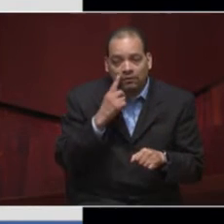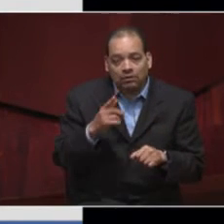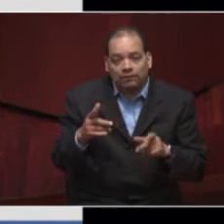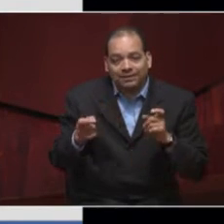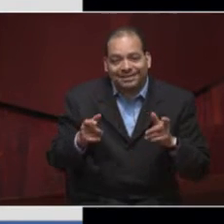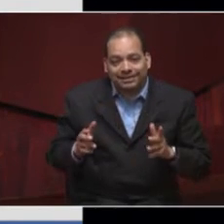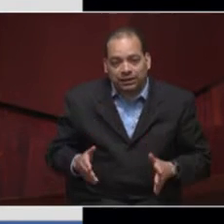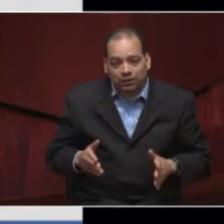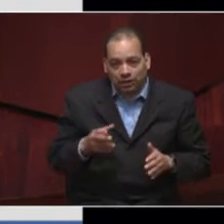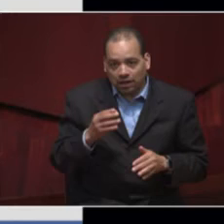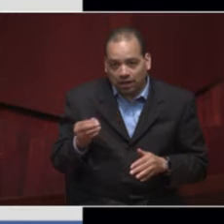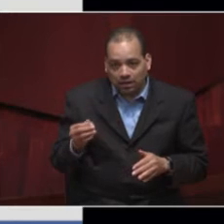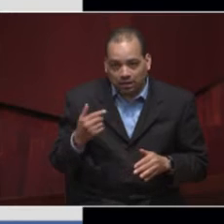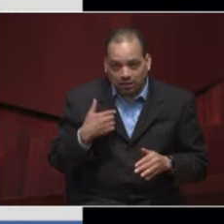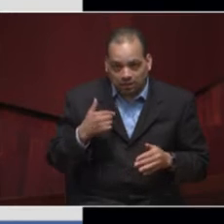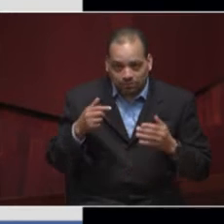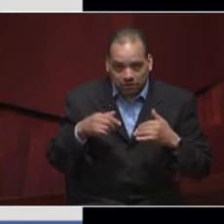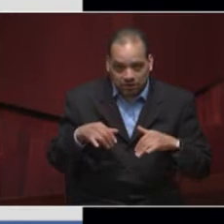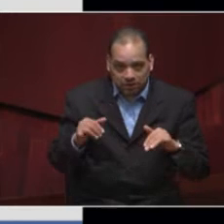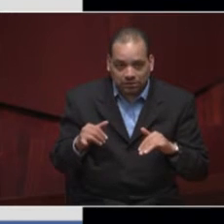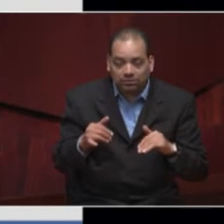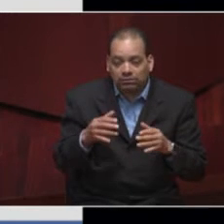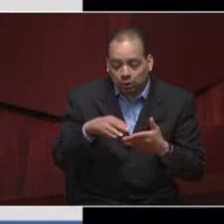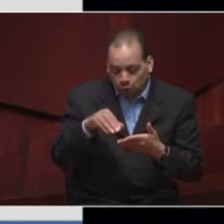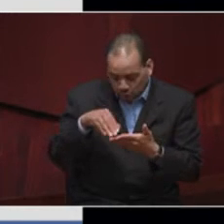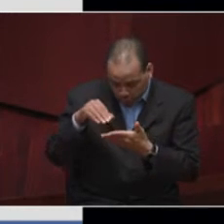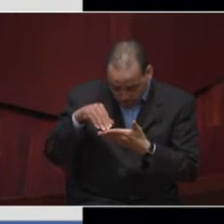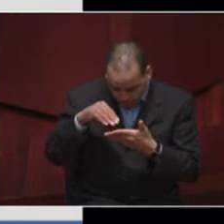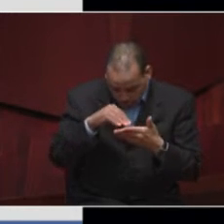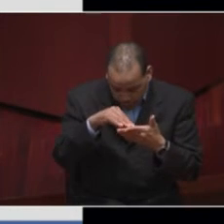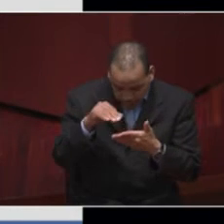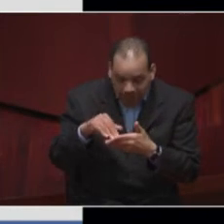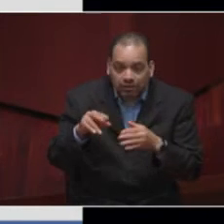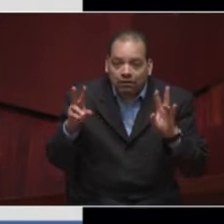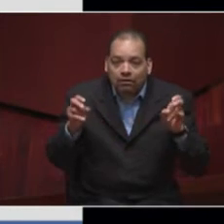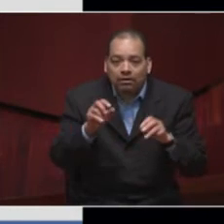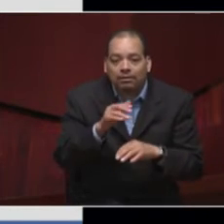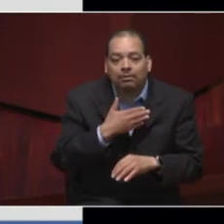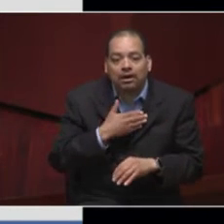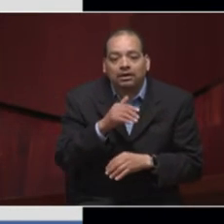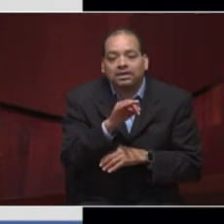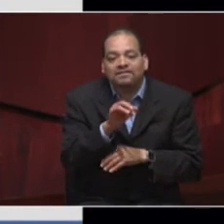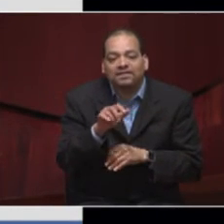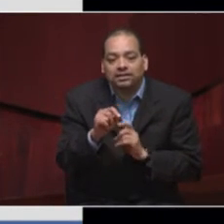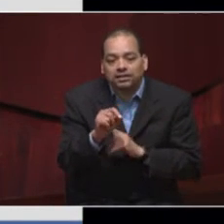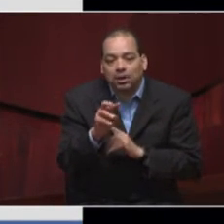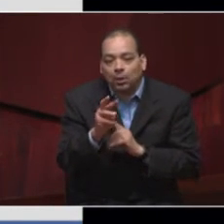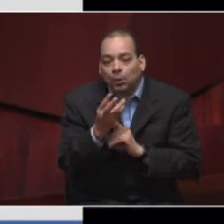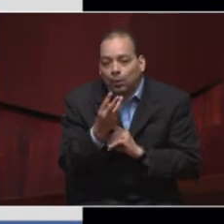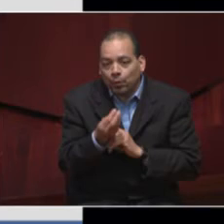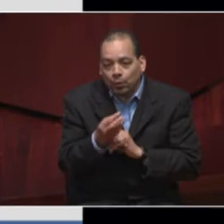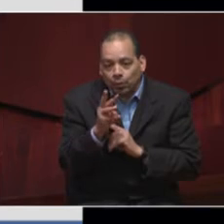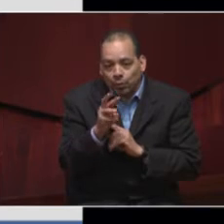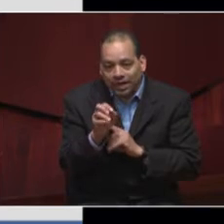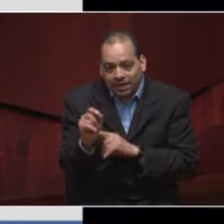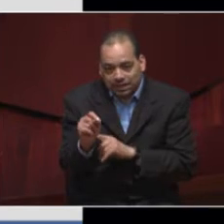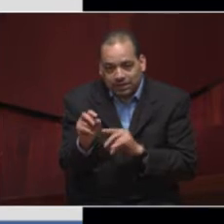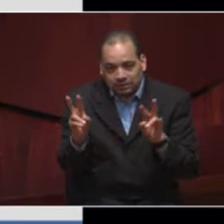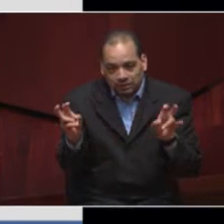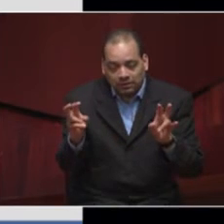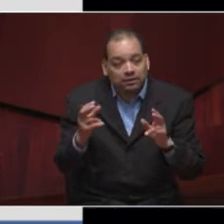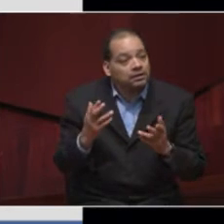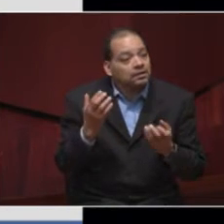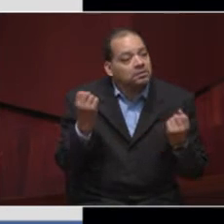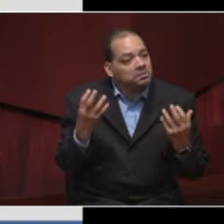facilitator, and I am still getting my feet wet a little bit. You may be seeing future communications from me from time to